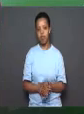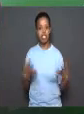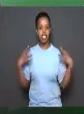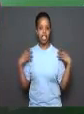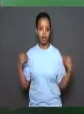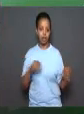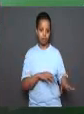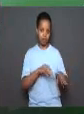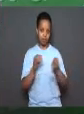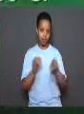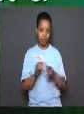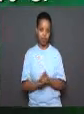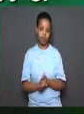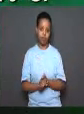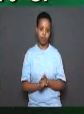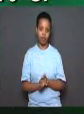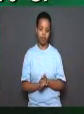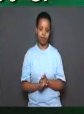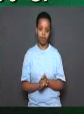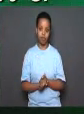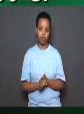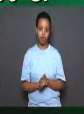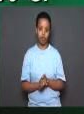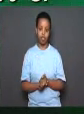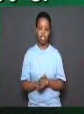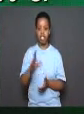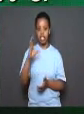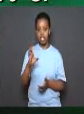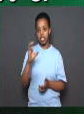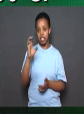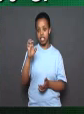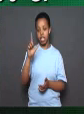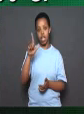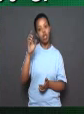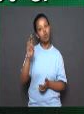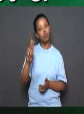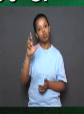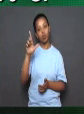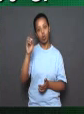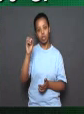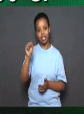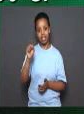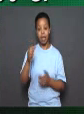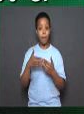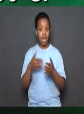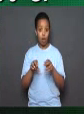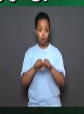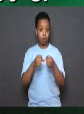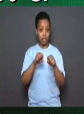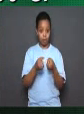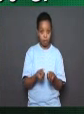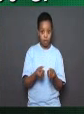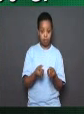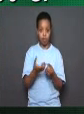Hello, students. Although cellulose is more easily broken down when it is